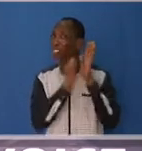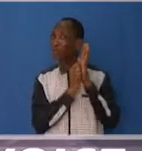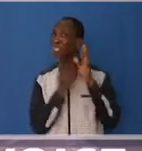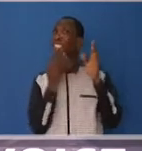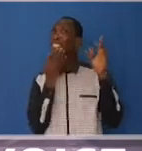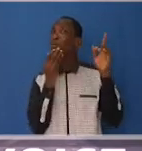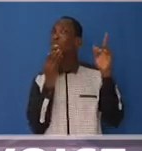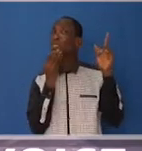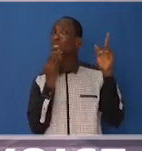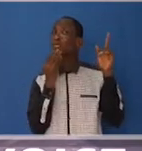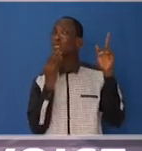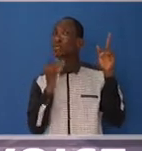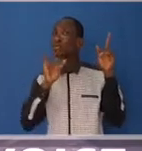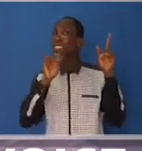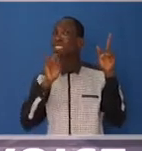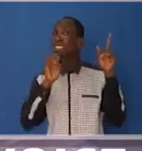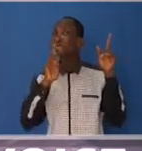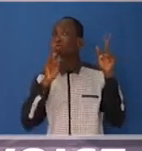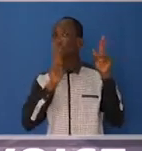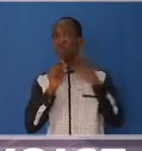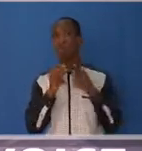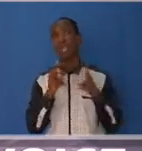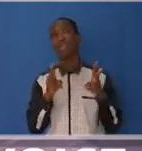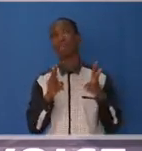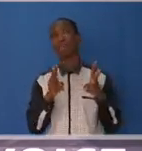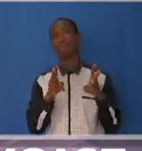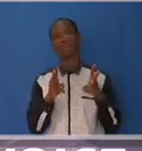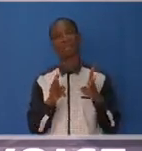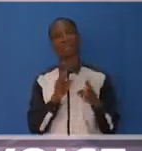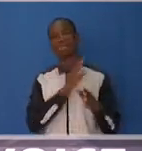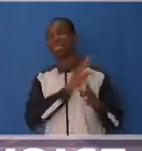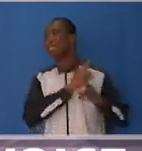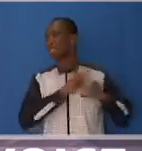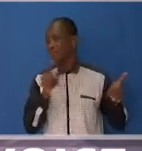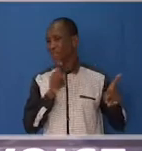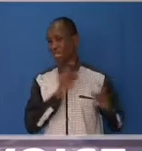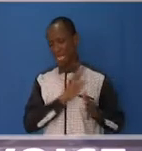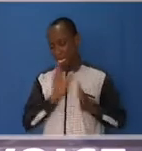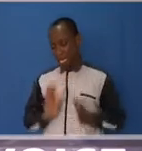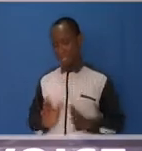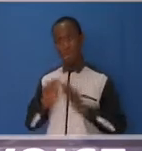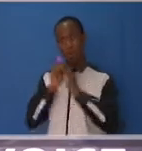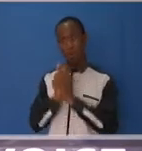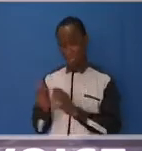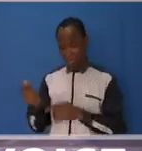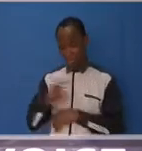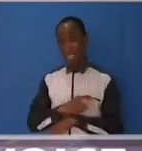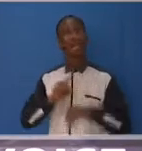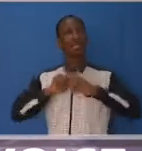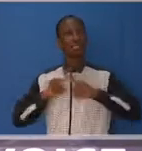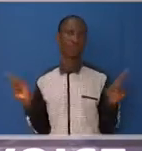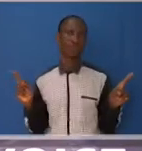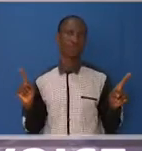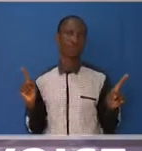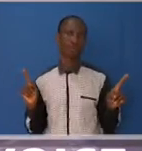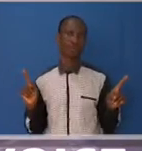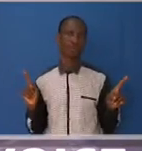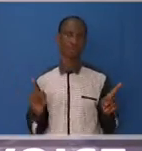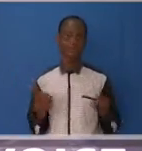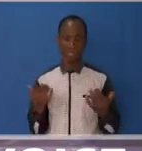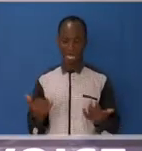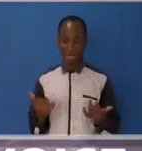juufo osum nso eno nko e na kristo osum nso eno nko kristo osum a Jesus Christ a